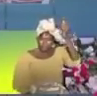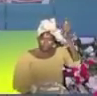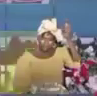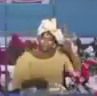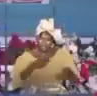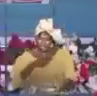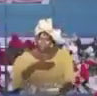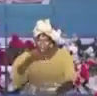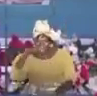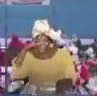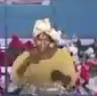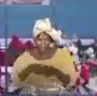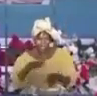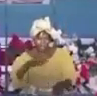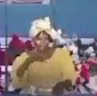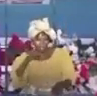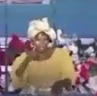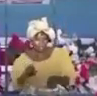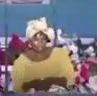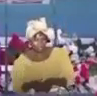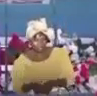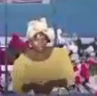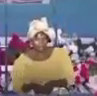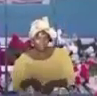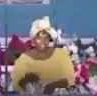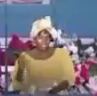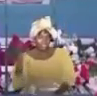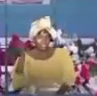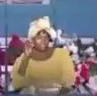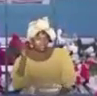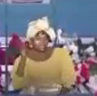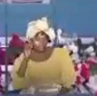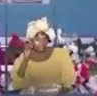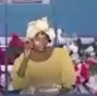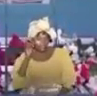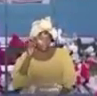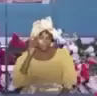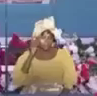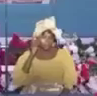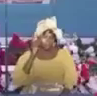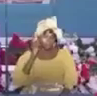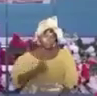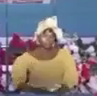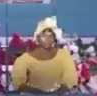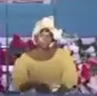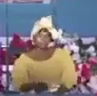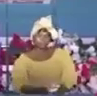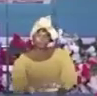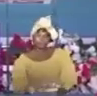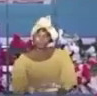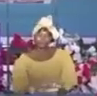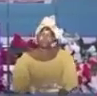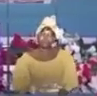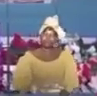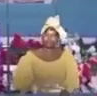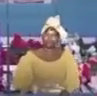My brothers and sisters who are kneeling before the Lord, listen to me. Let me have your attention for 1 minute. My time is